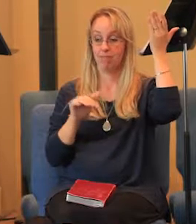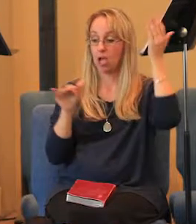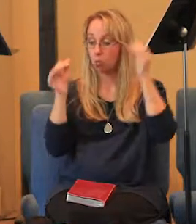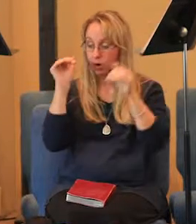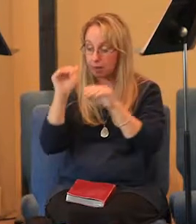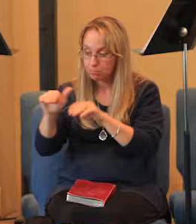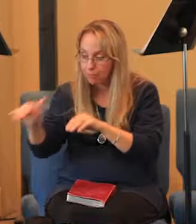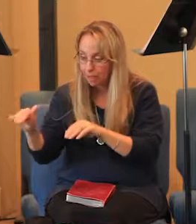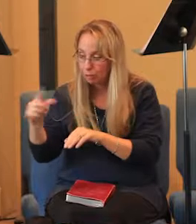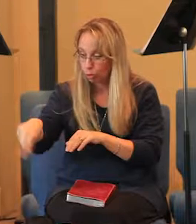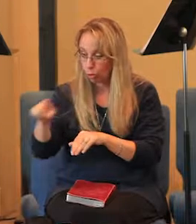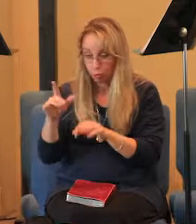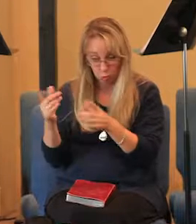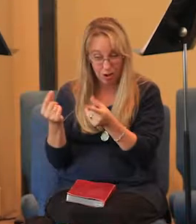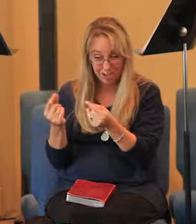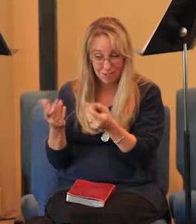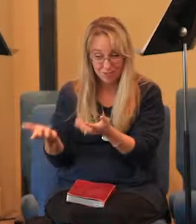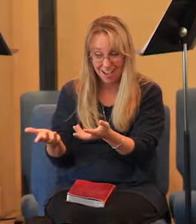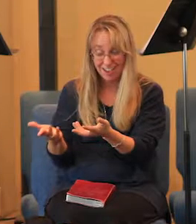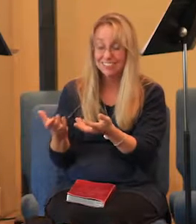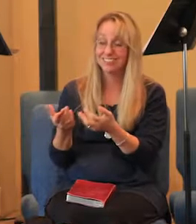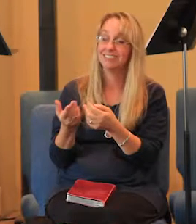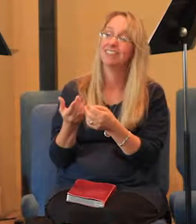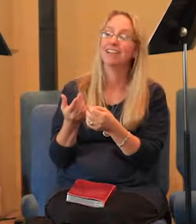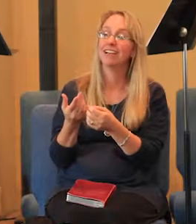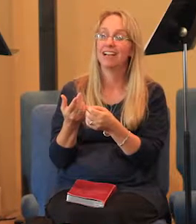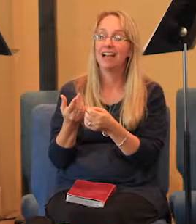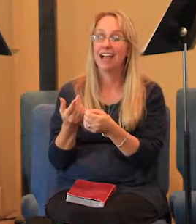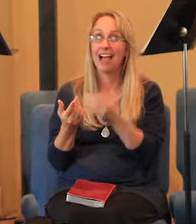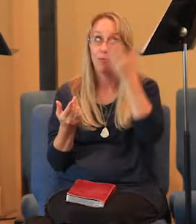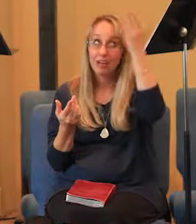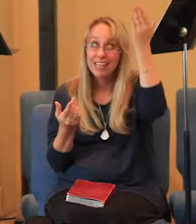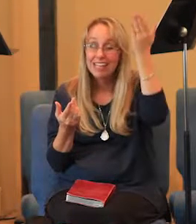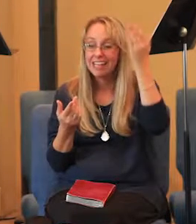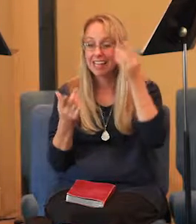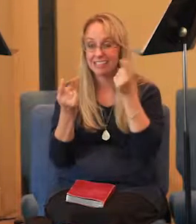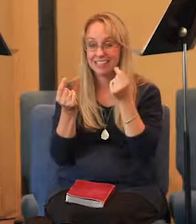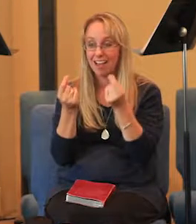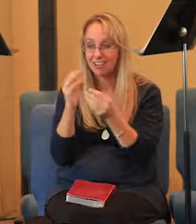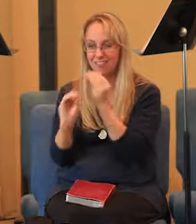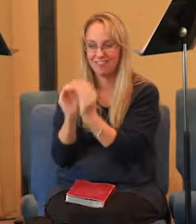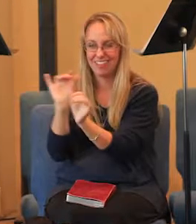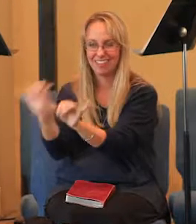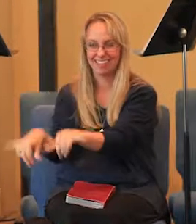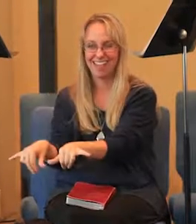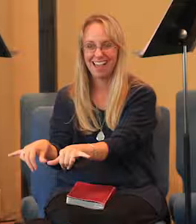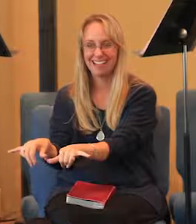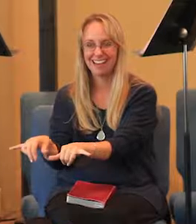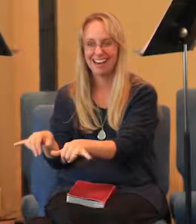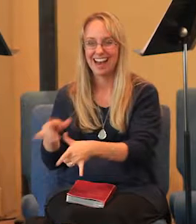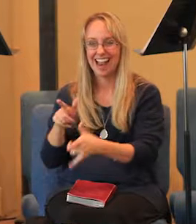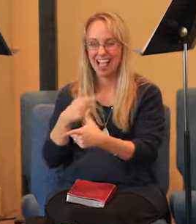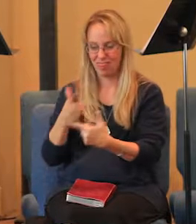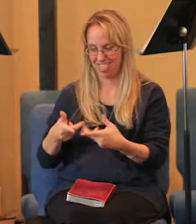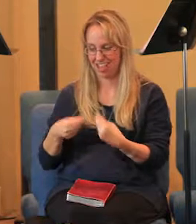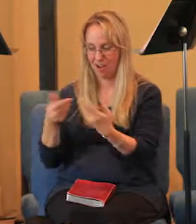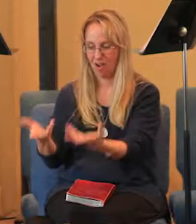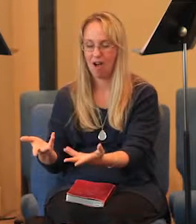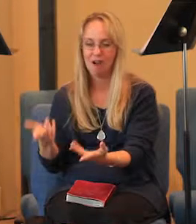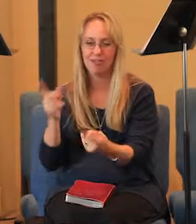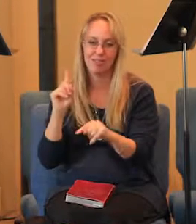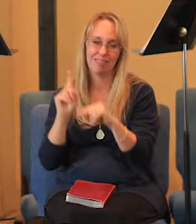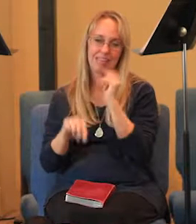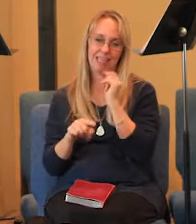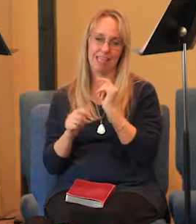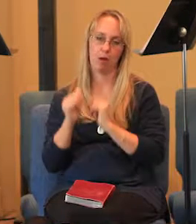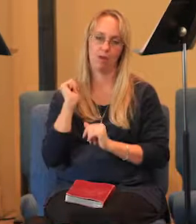of what they've done, of what the one who he serves has done about it, and then he makes them an offer they